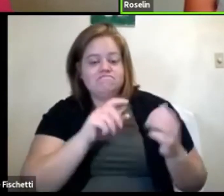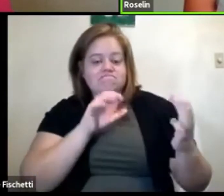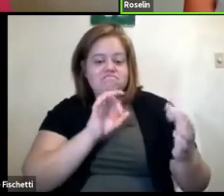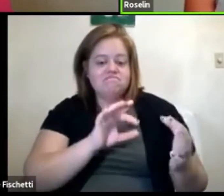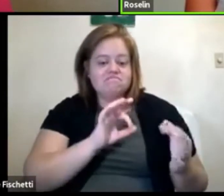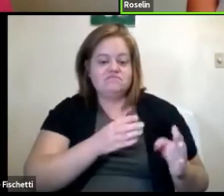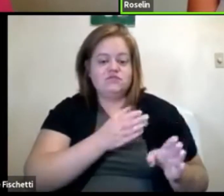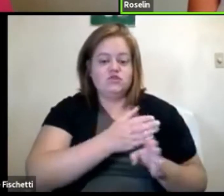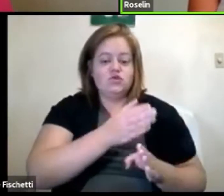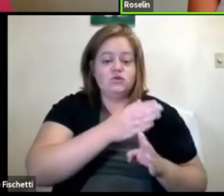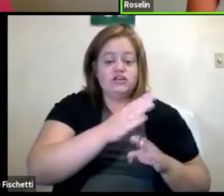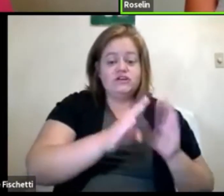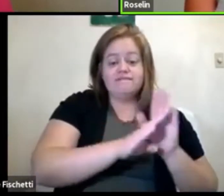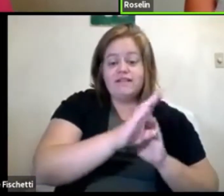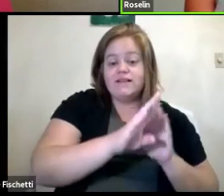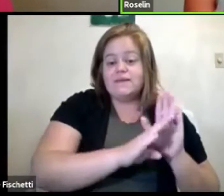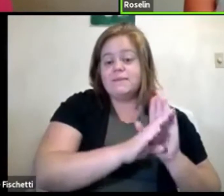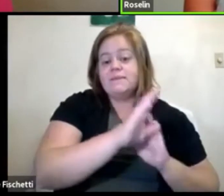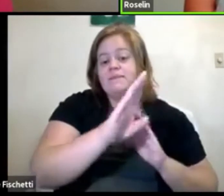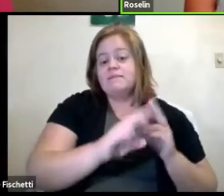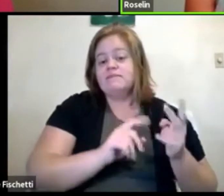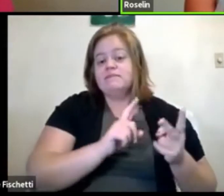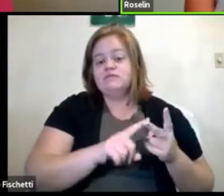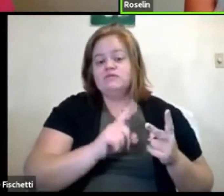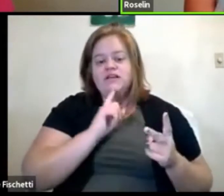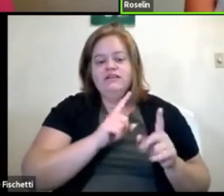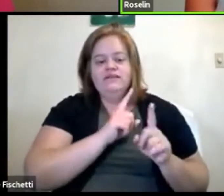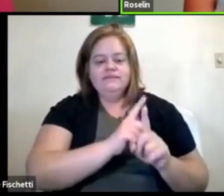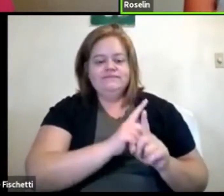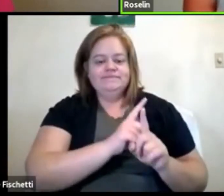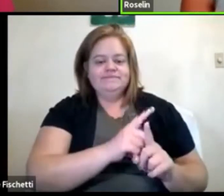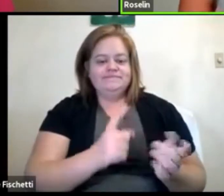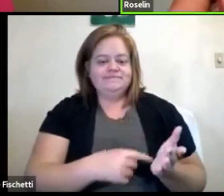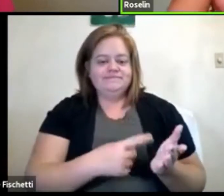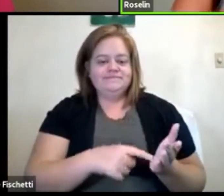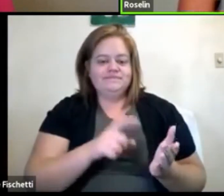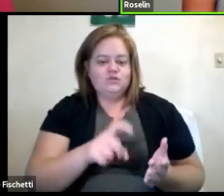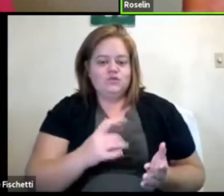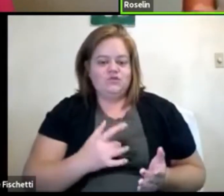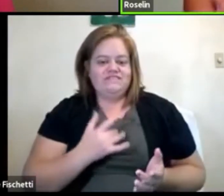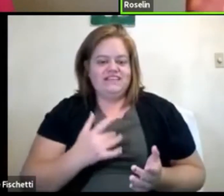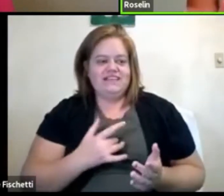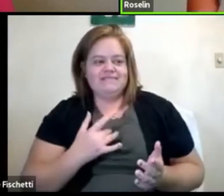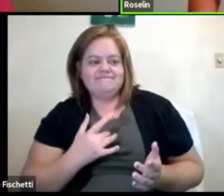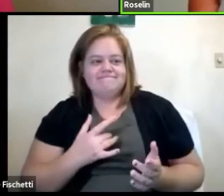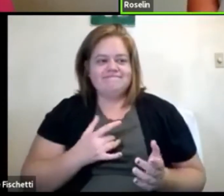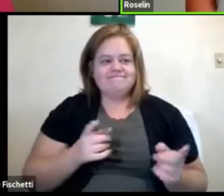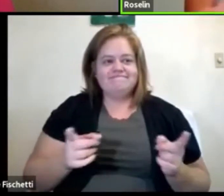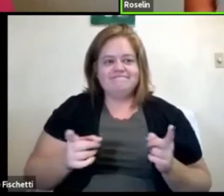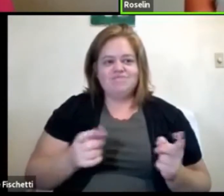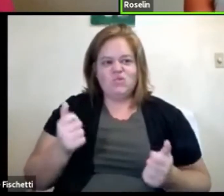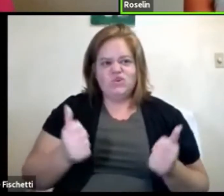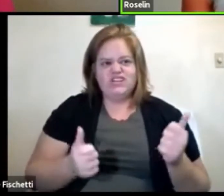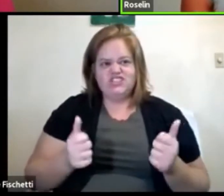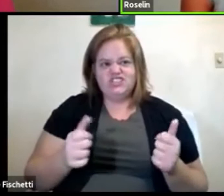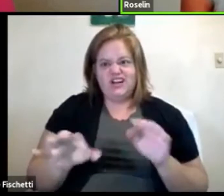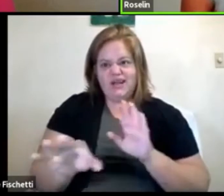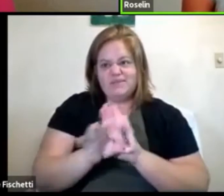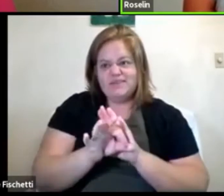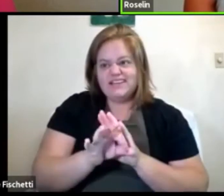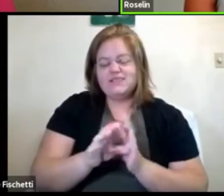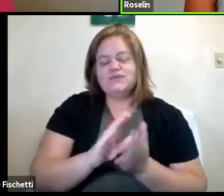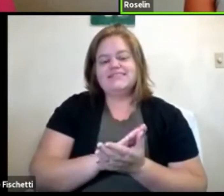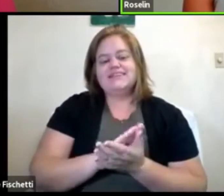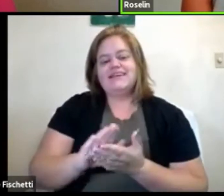career development and just mentorship. Sometimes you just get to a point of like, I have to make a decision. I don't know which way to go. So it's always good to have